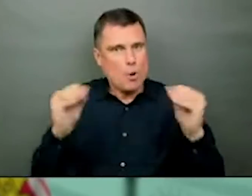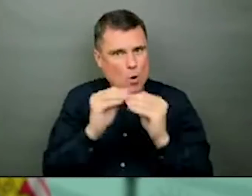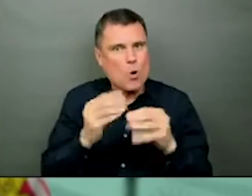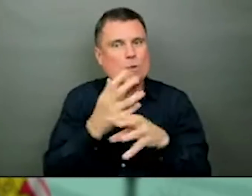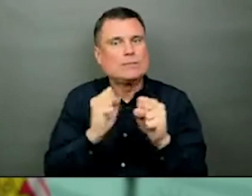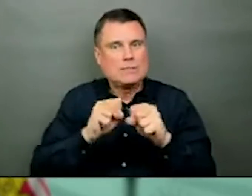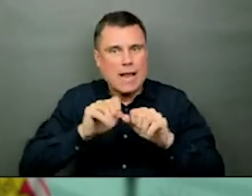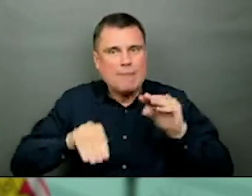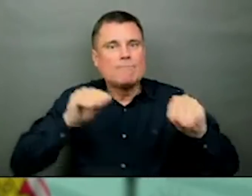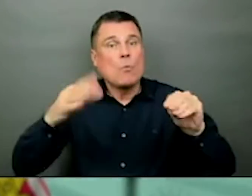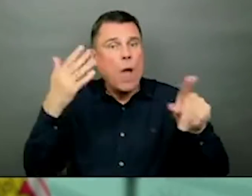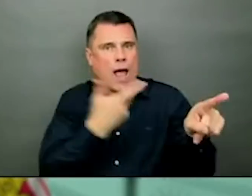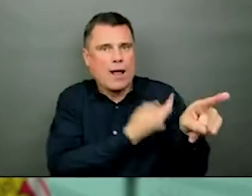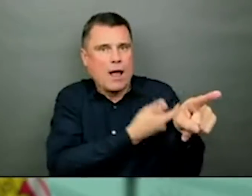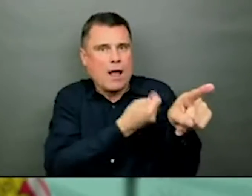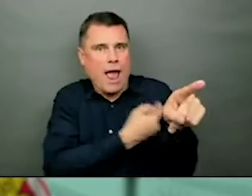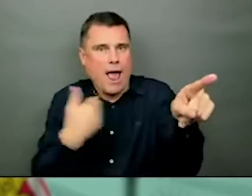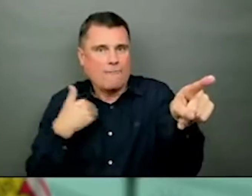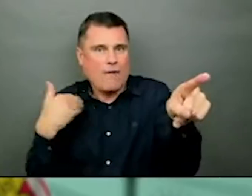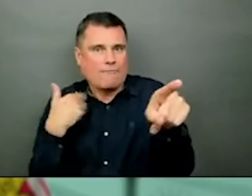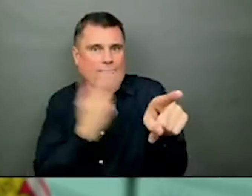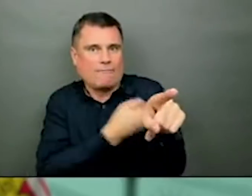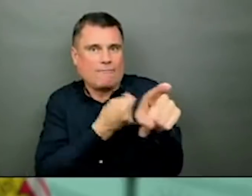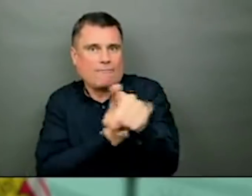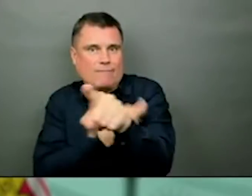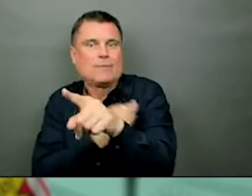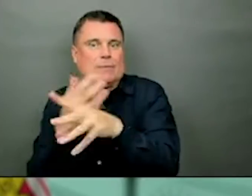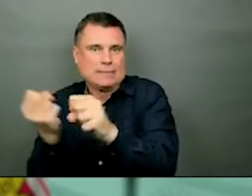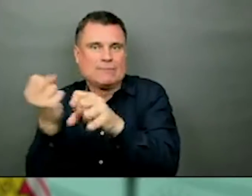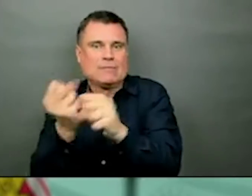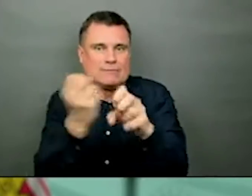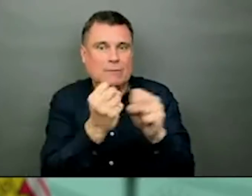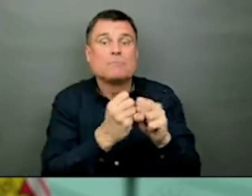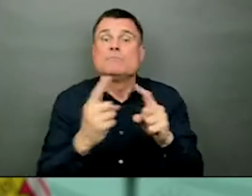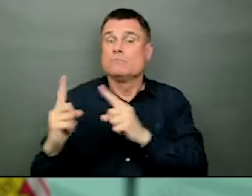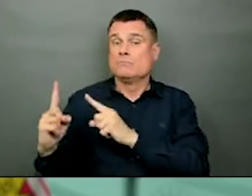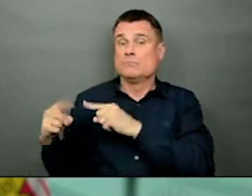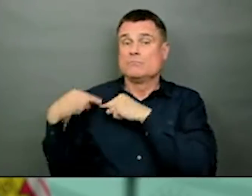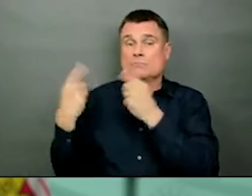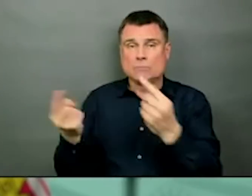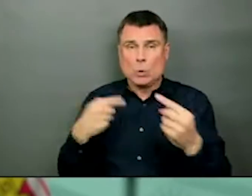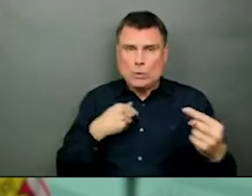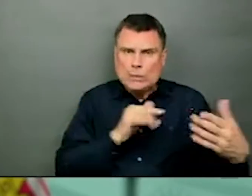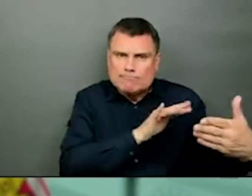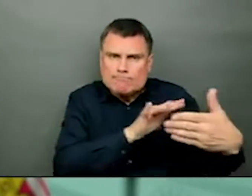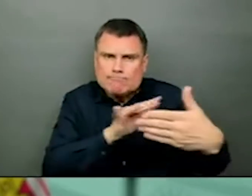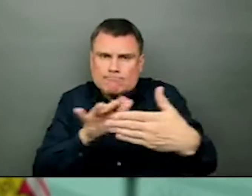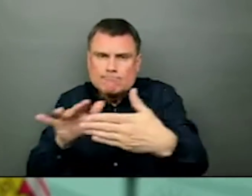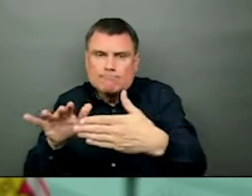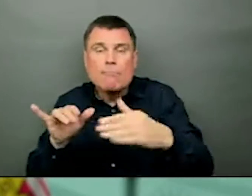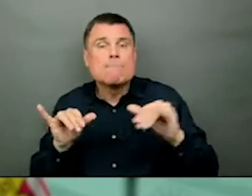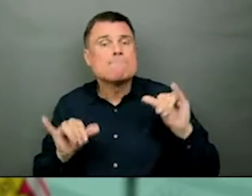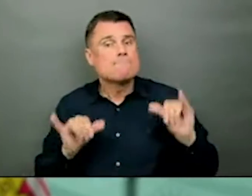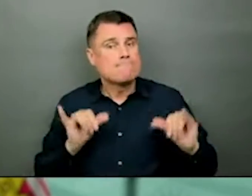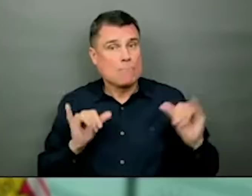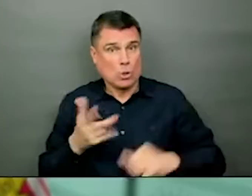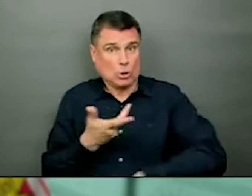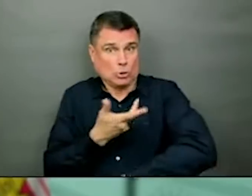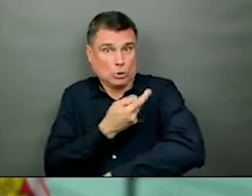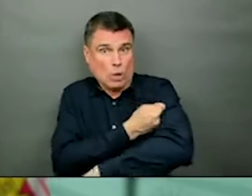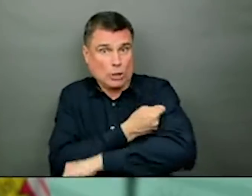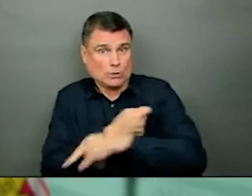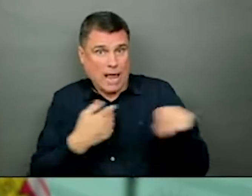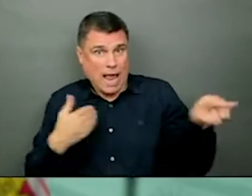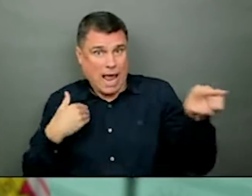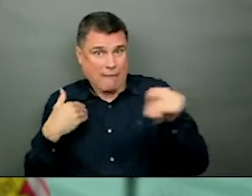in outbreaks, and we are seeing a local assessment of effectiveness has shown us that there's substantial protection in